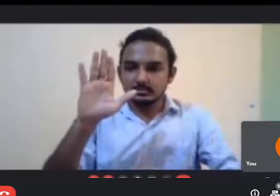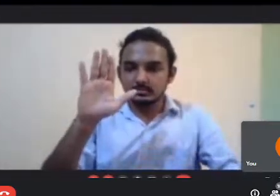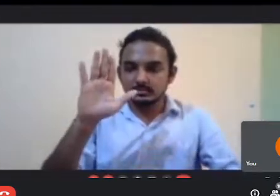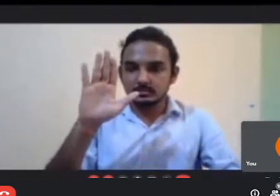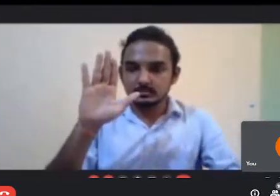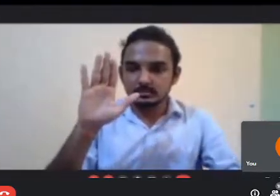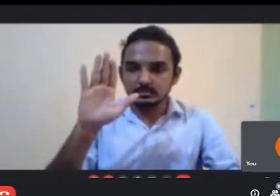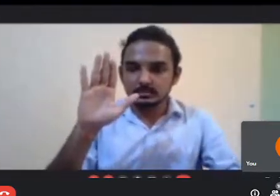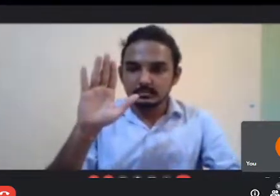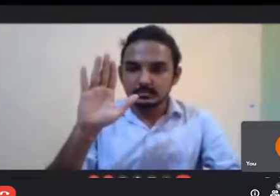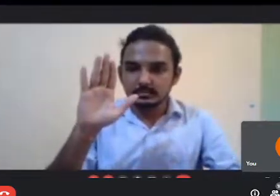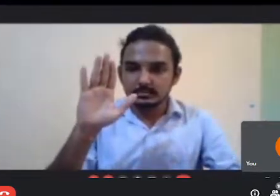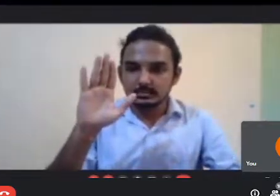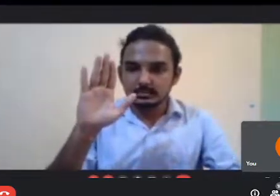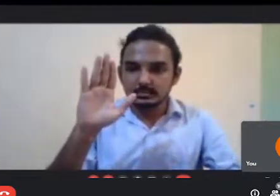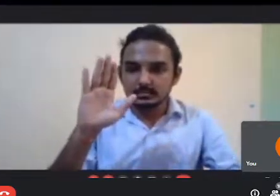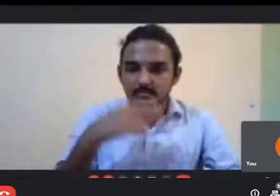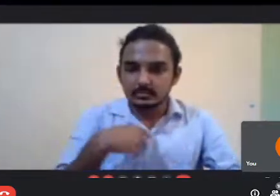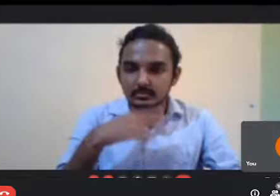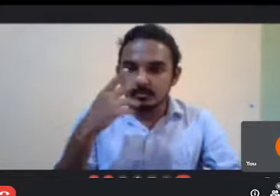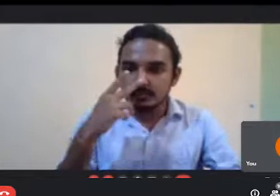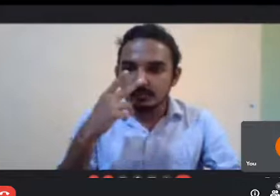Here, Nirav is saying,